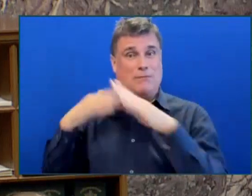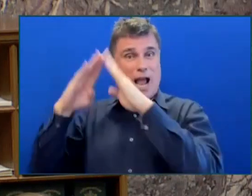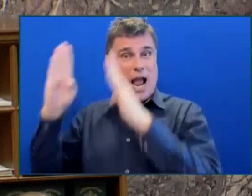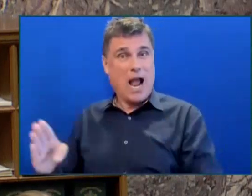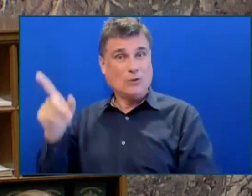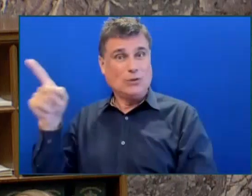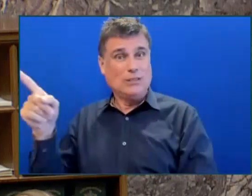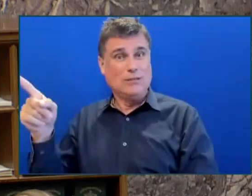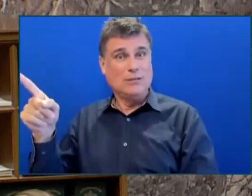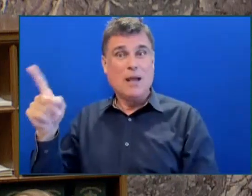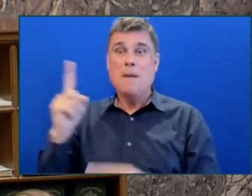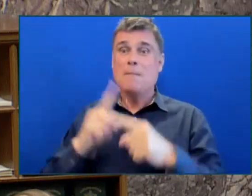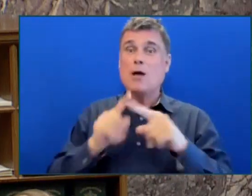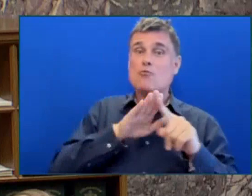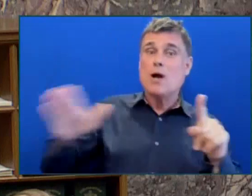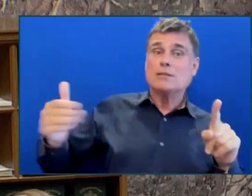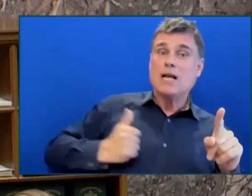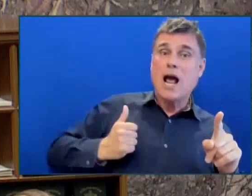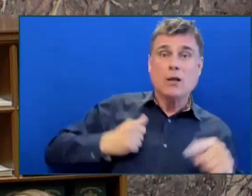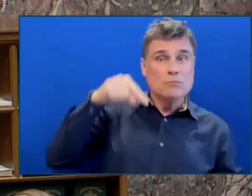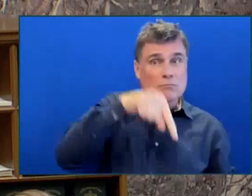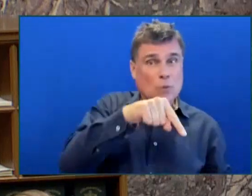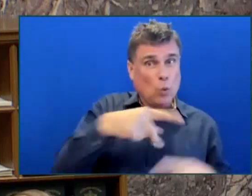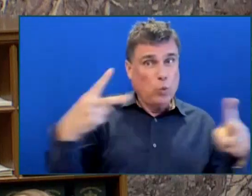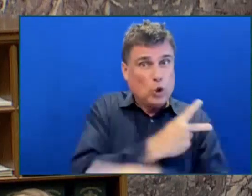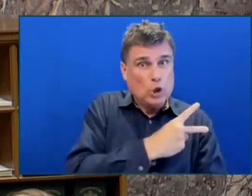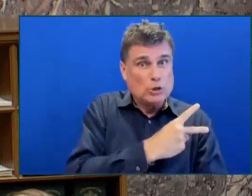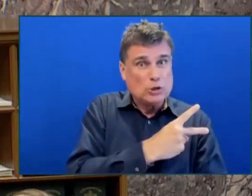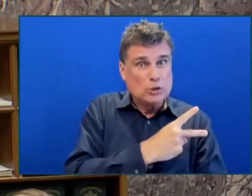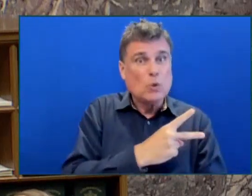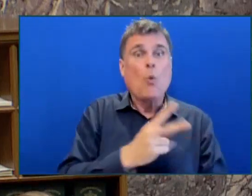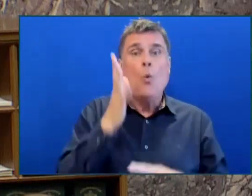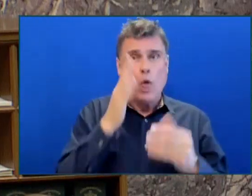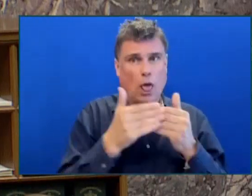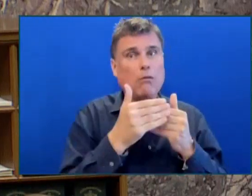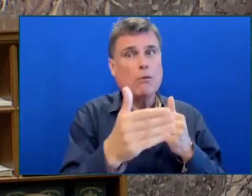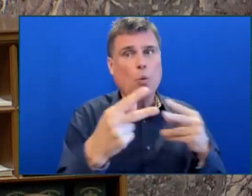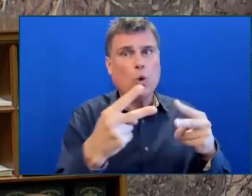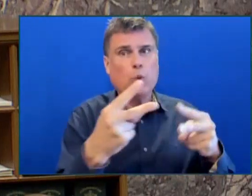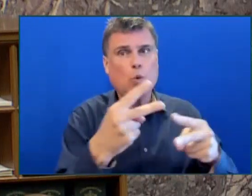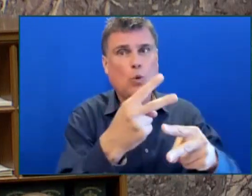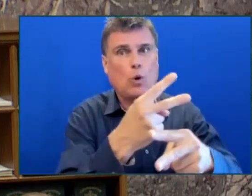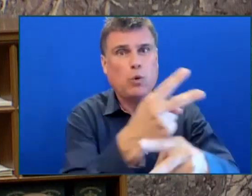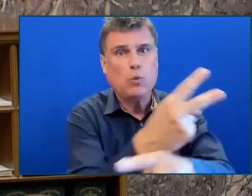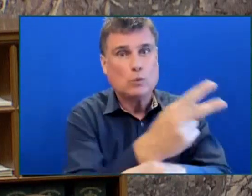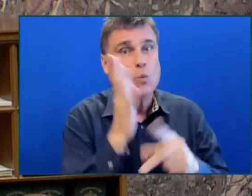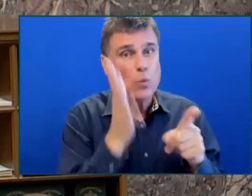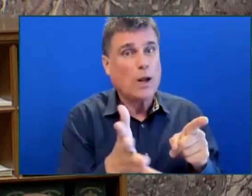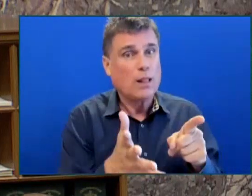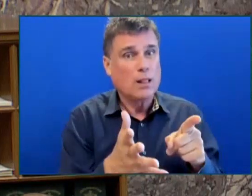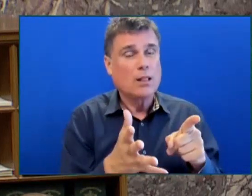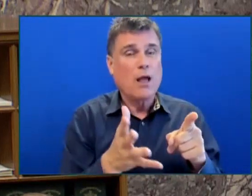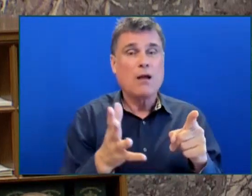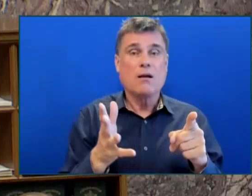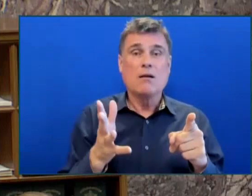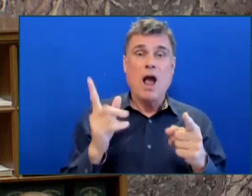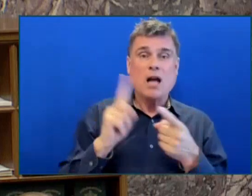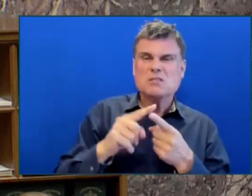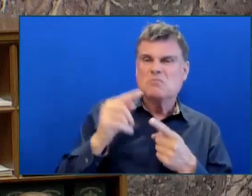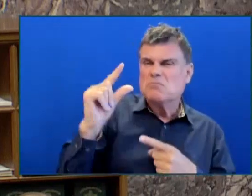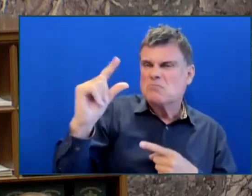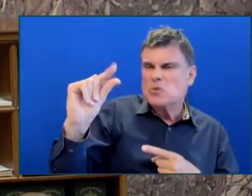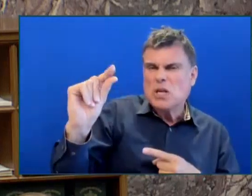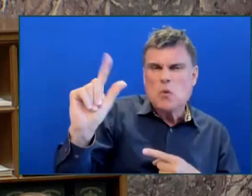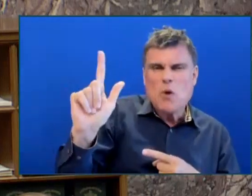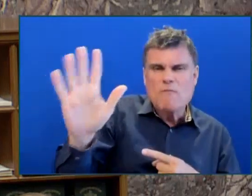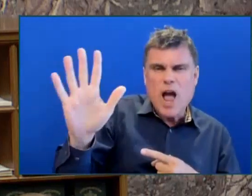worse. Through to the end of 2025, the severe lack of housing affordability will continue to worsen,